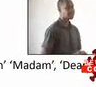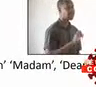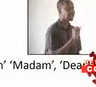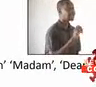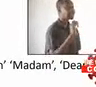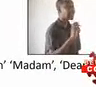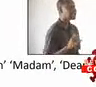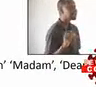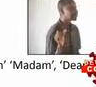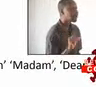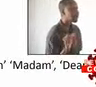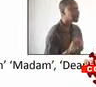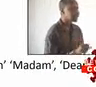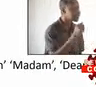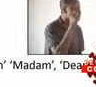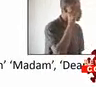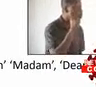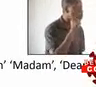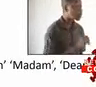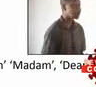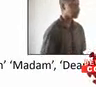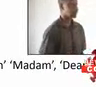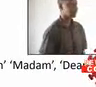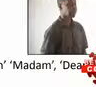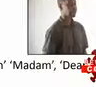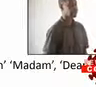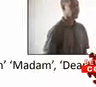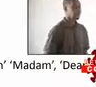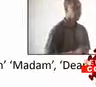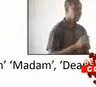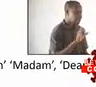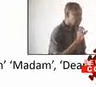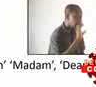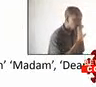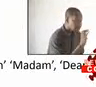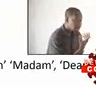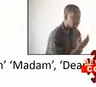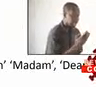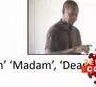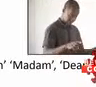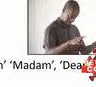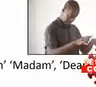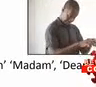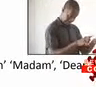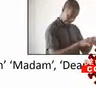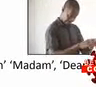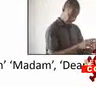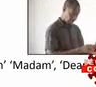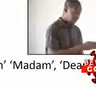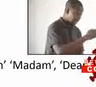As any one of them that you use, you can use the same thing on the recipient address.